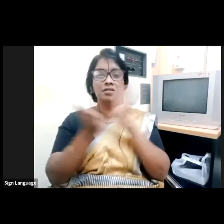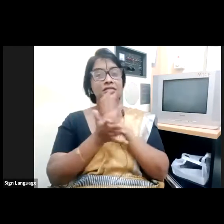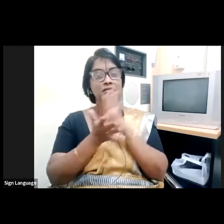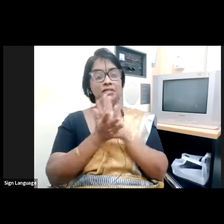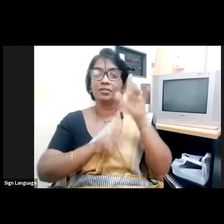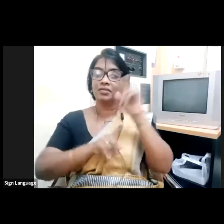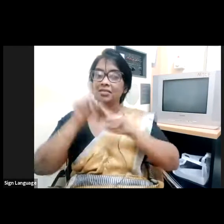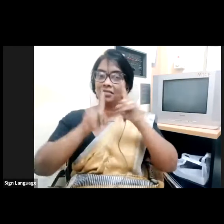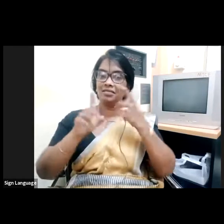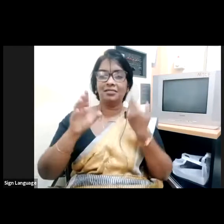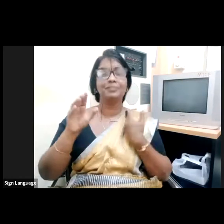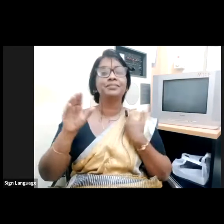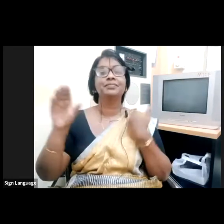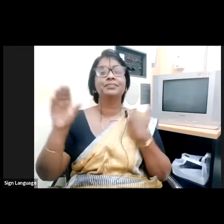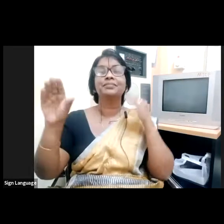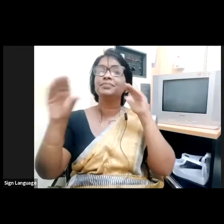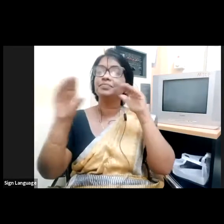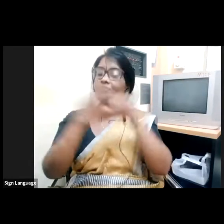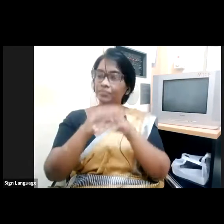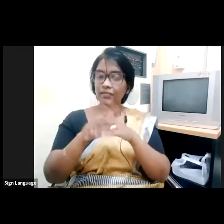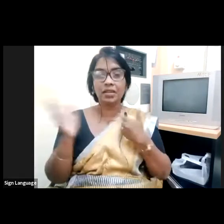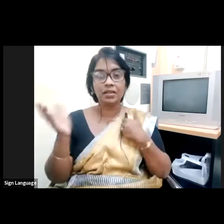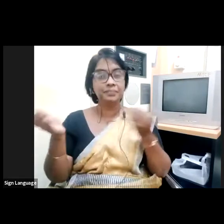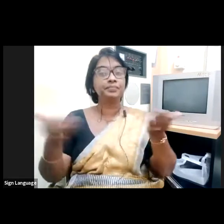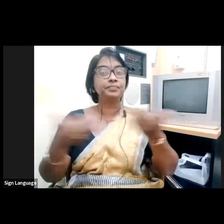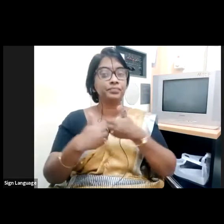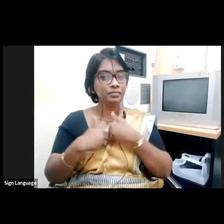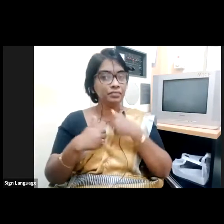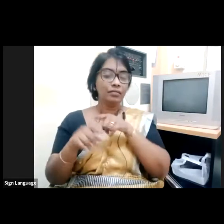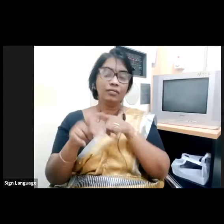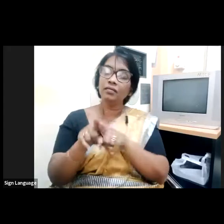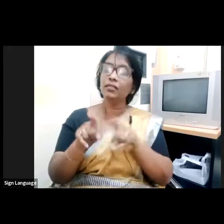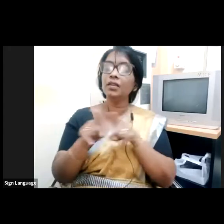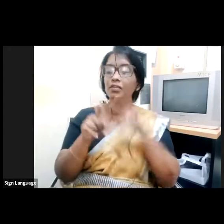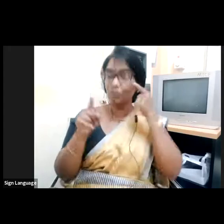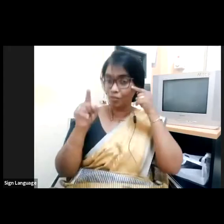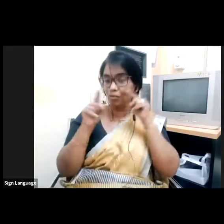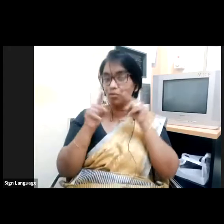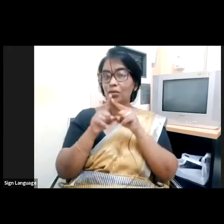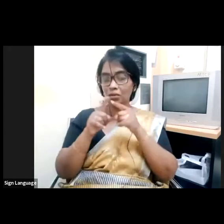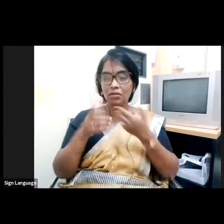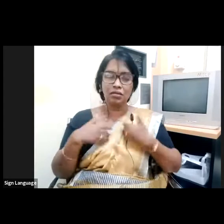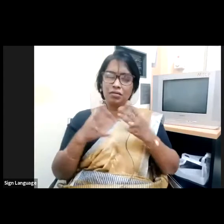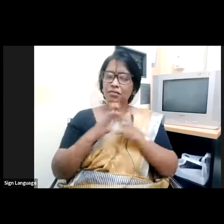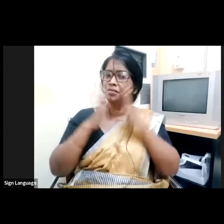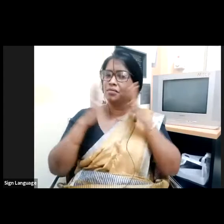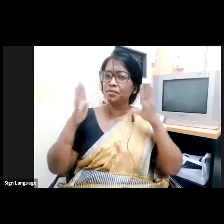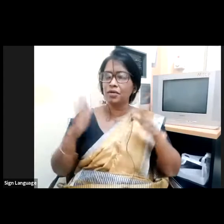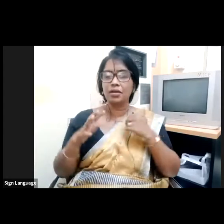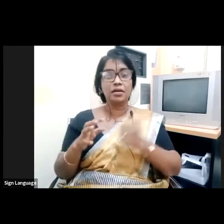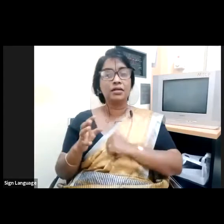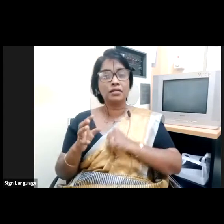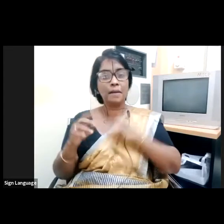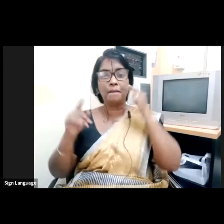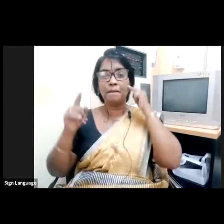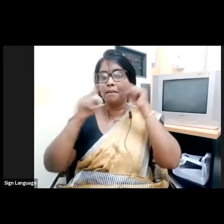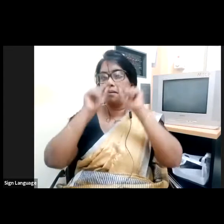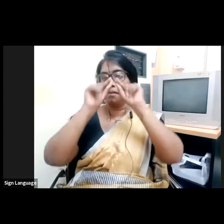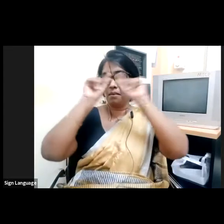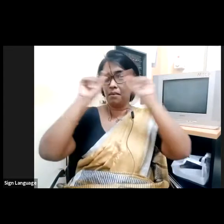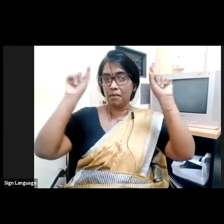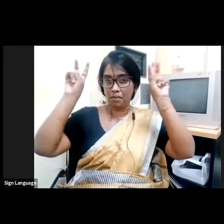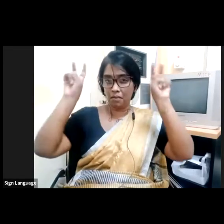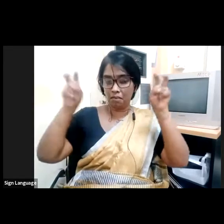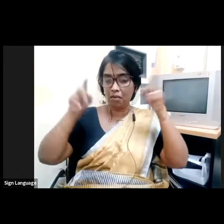talking through about something that I'm really passionate about. This is about women's health and hygiene needs, a very basic human right and a